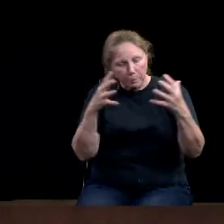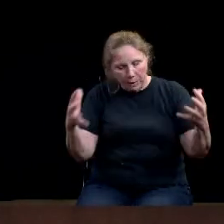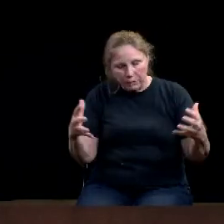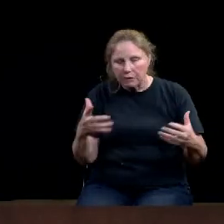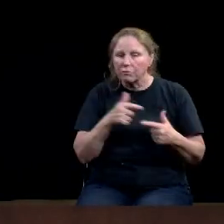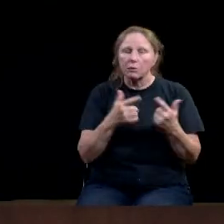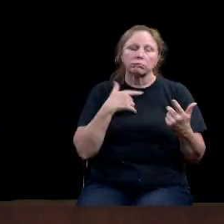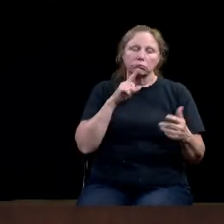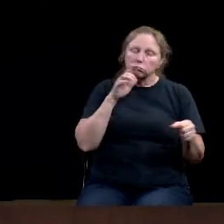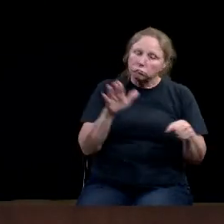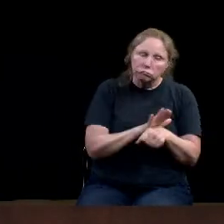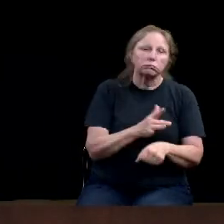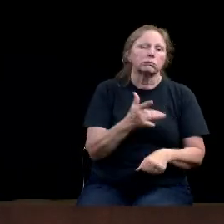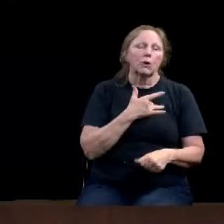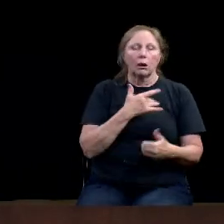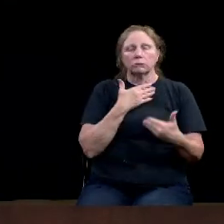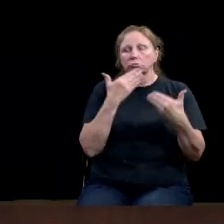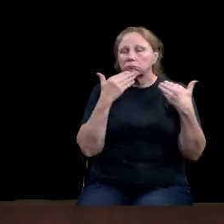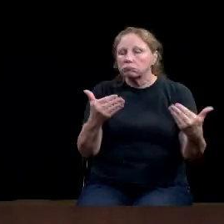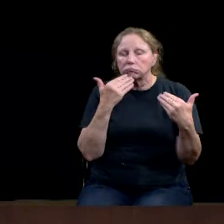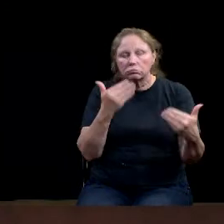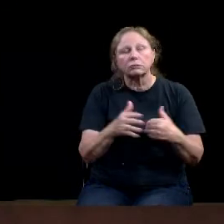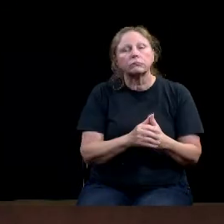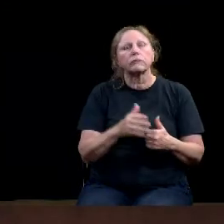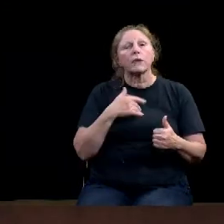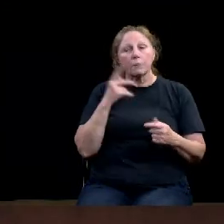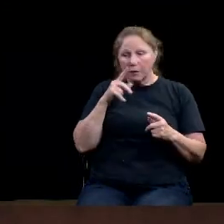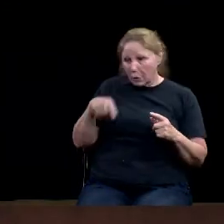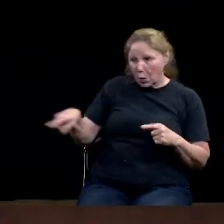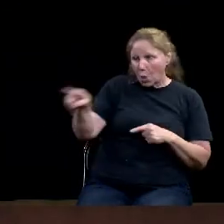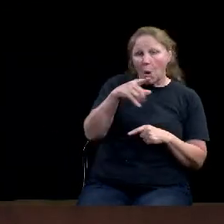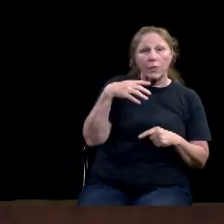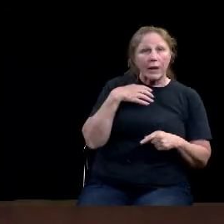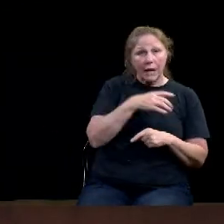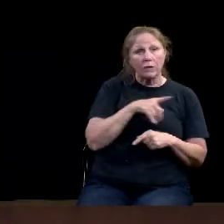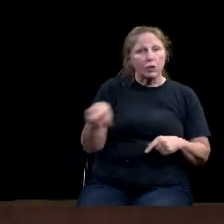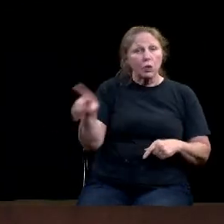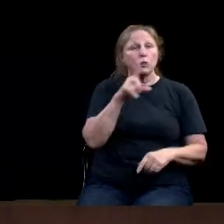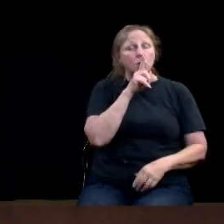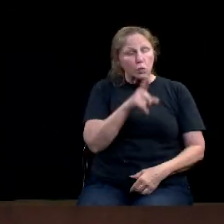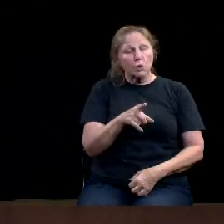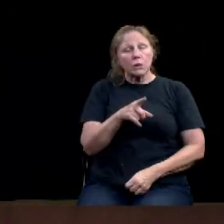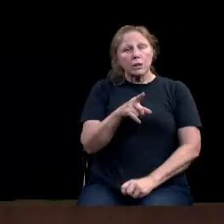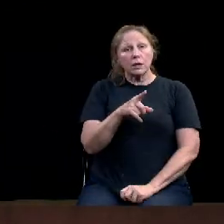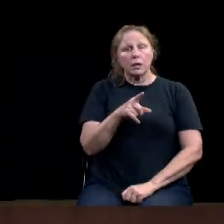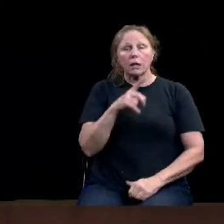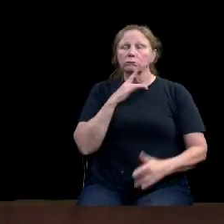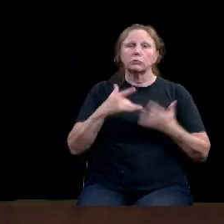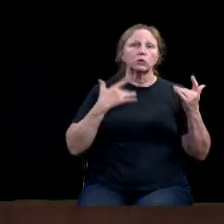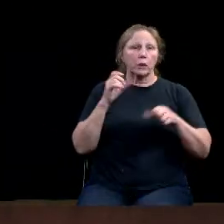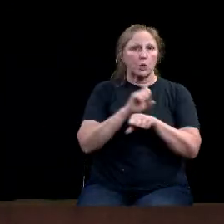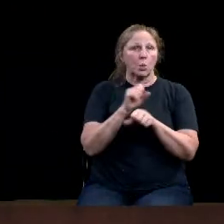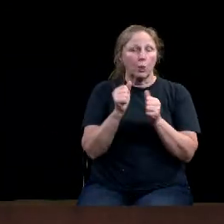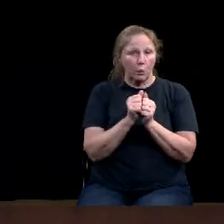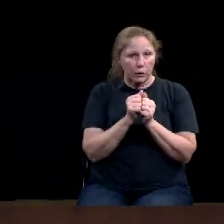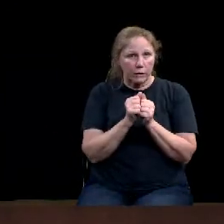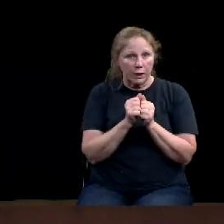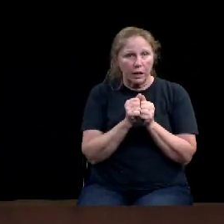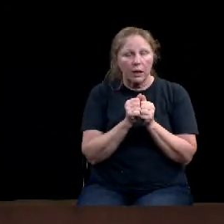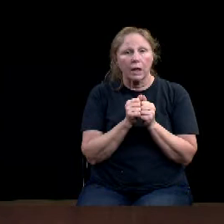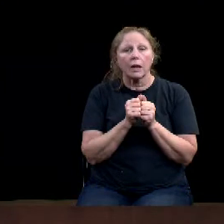with. And when I say I consider all of you friends, it's not a cliche, but I truly mean it, where we